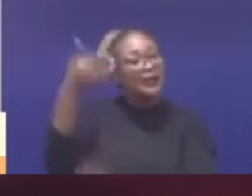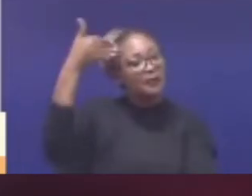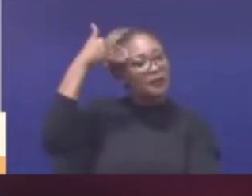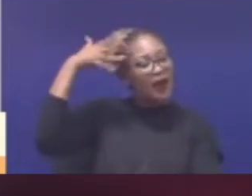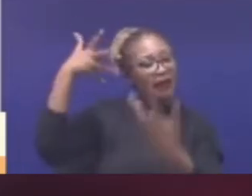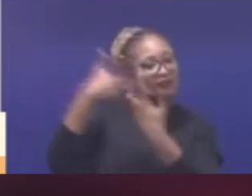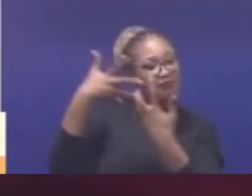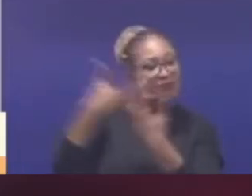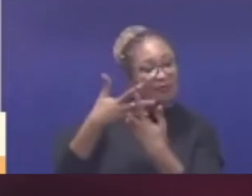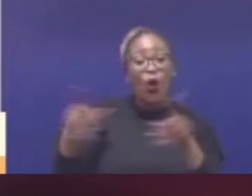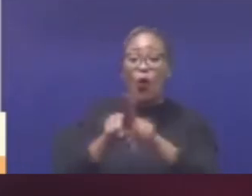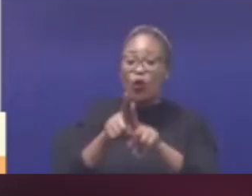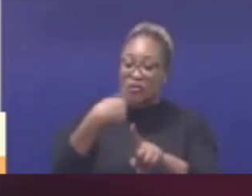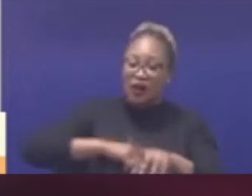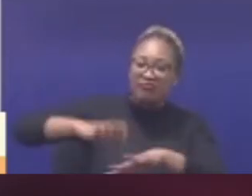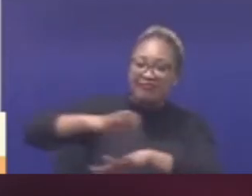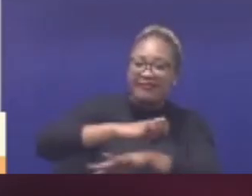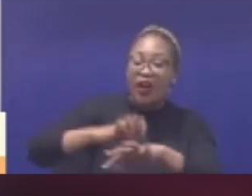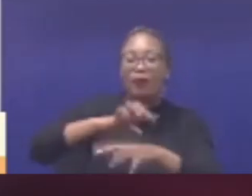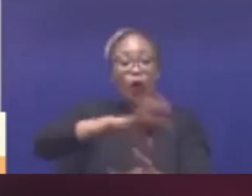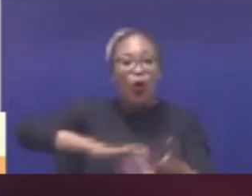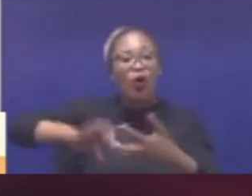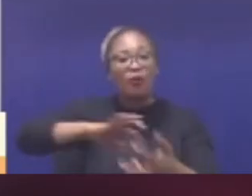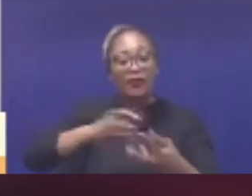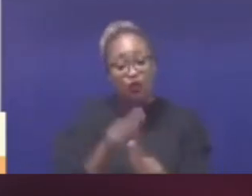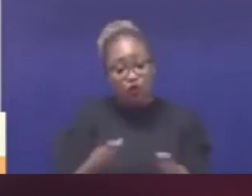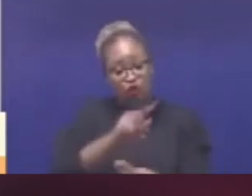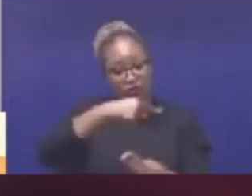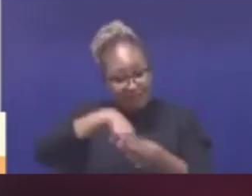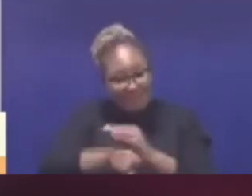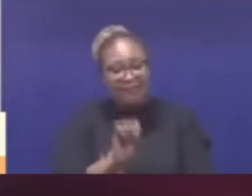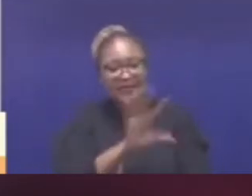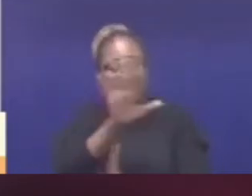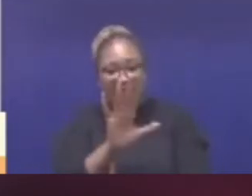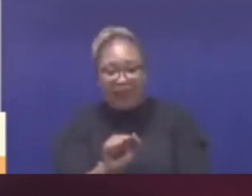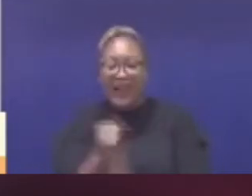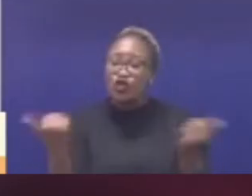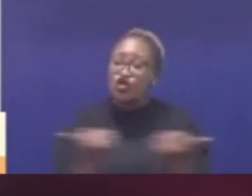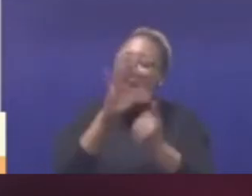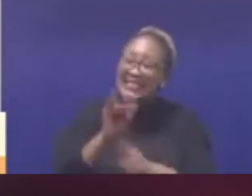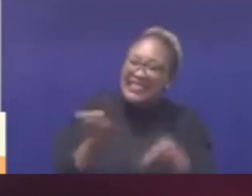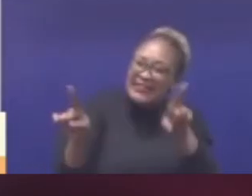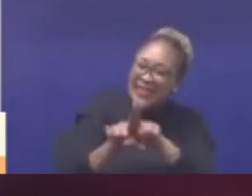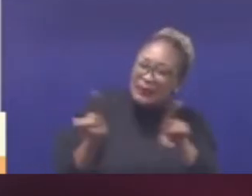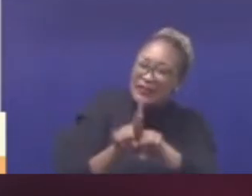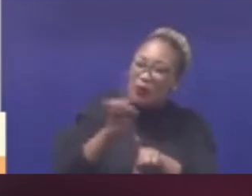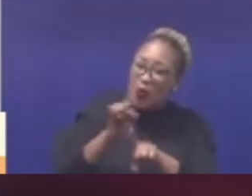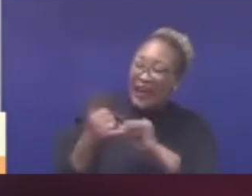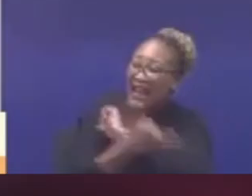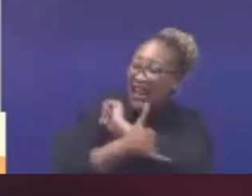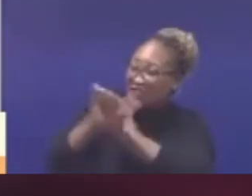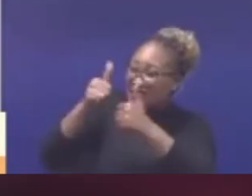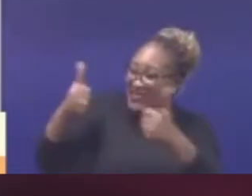environment. The children of South Africa face challenges likened to that of war-torn